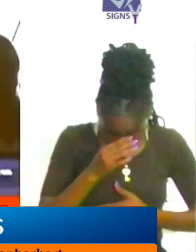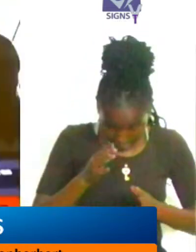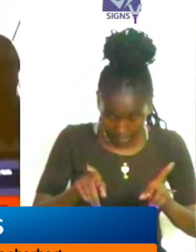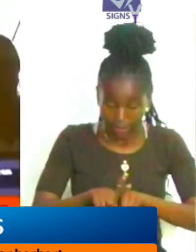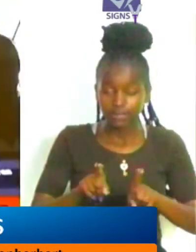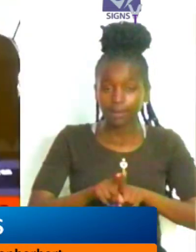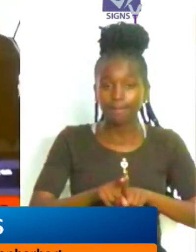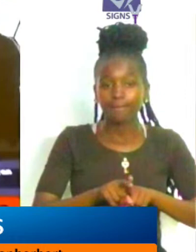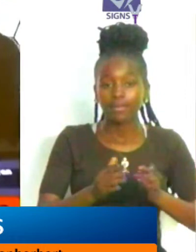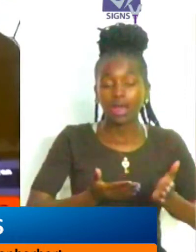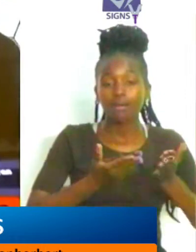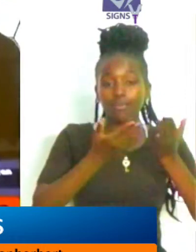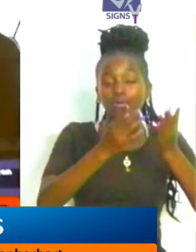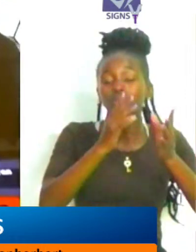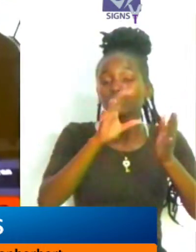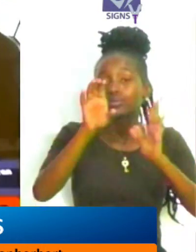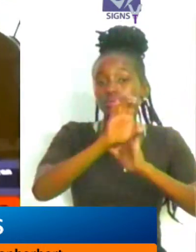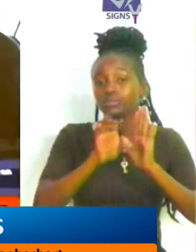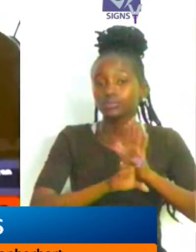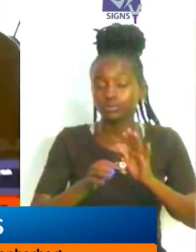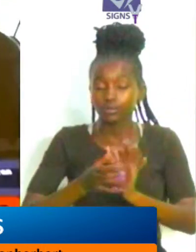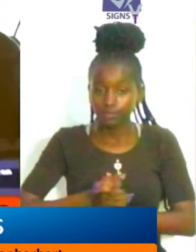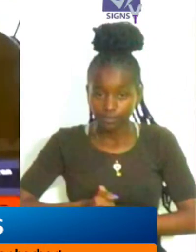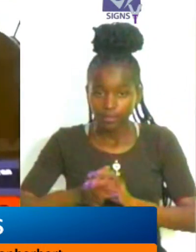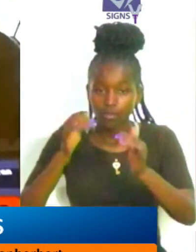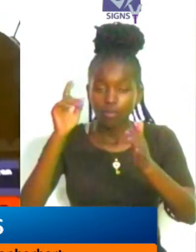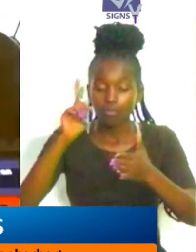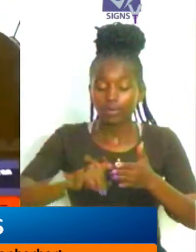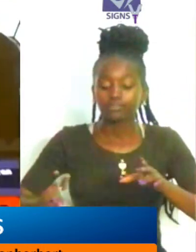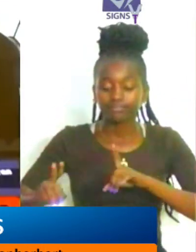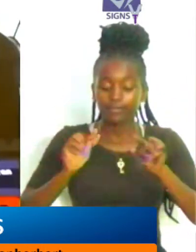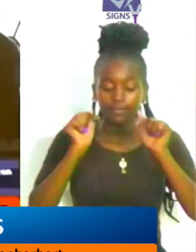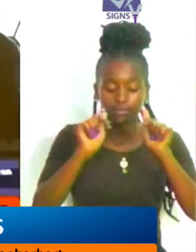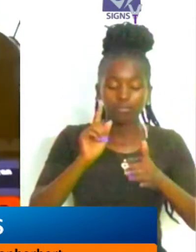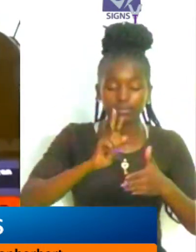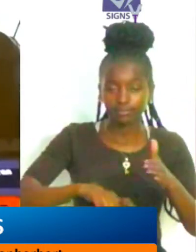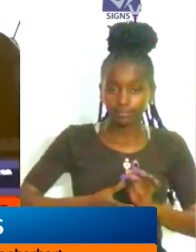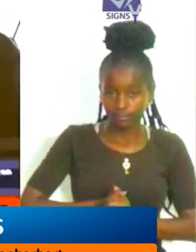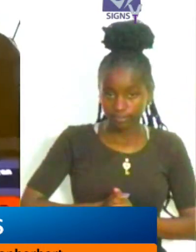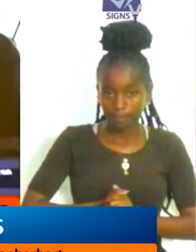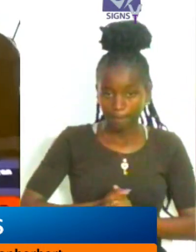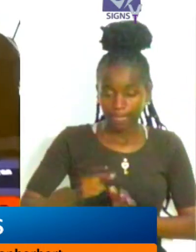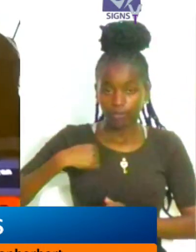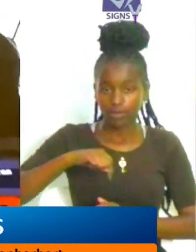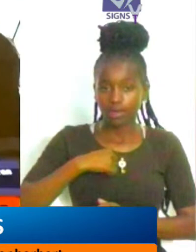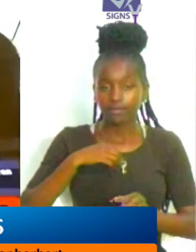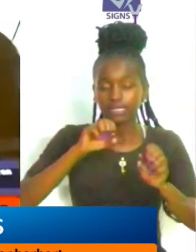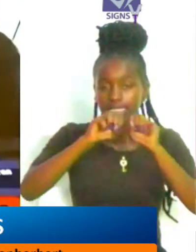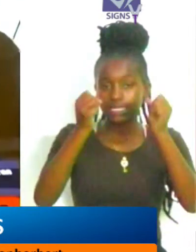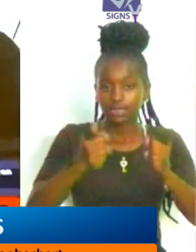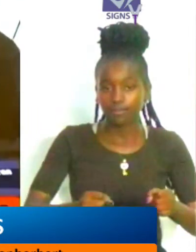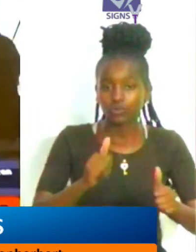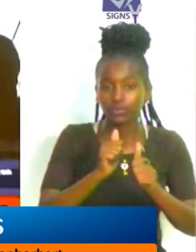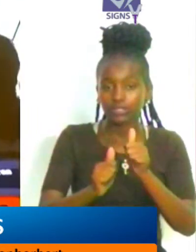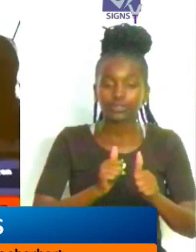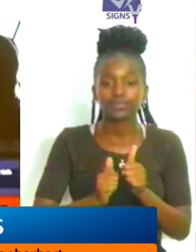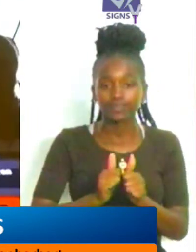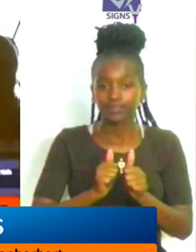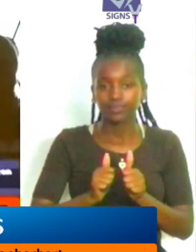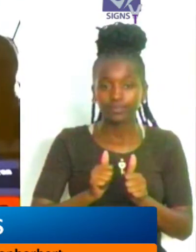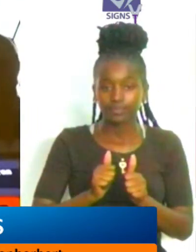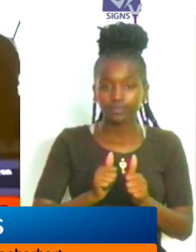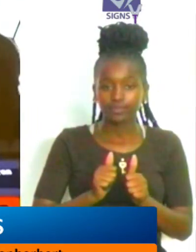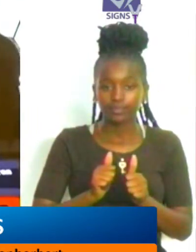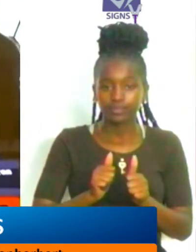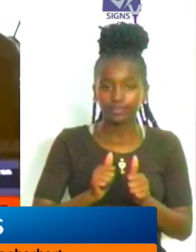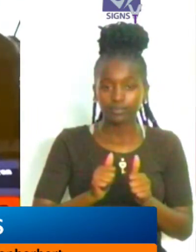Constitution. What we are doing now is to ensure that we have a system that links us with